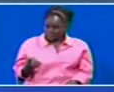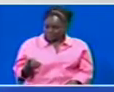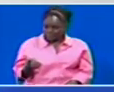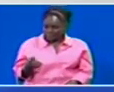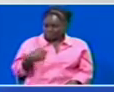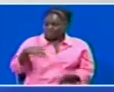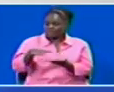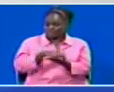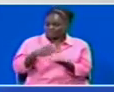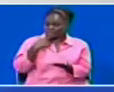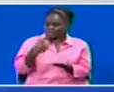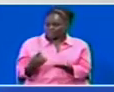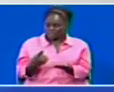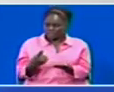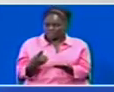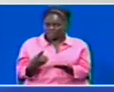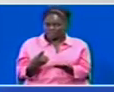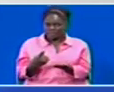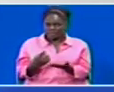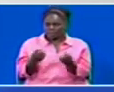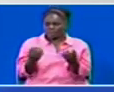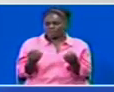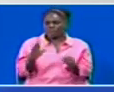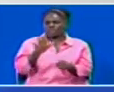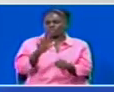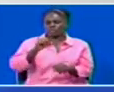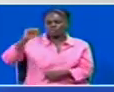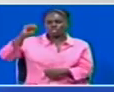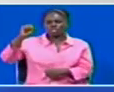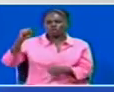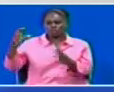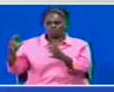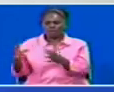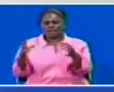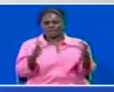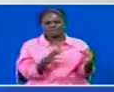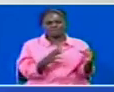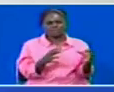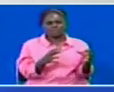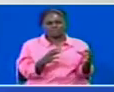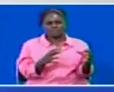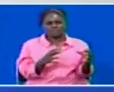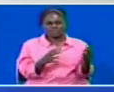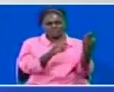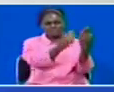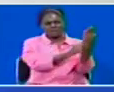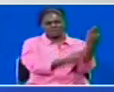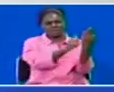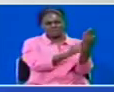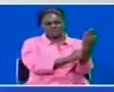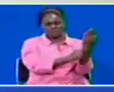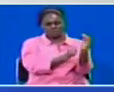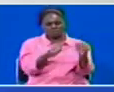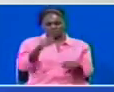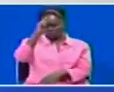what I basically said is that if you look at most political parties in Kenya, at least the manifesto, that's what you can judge